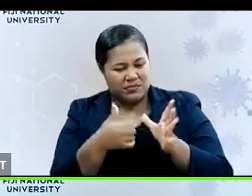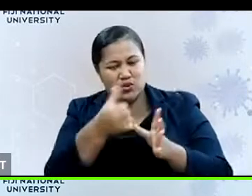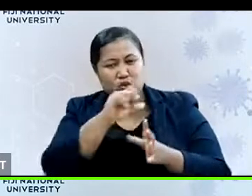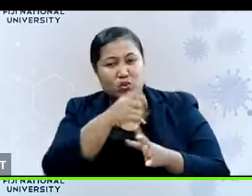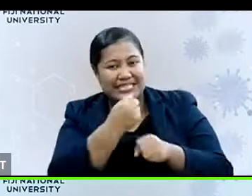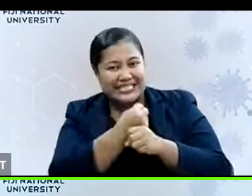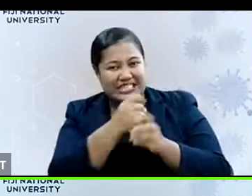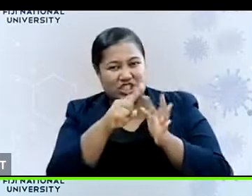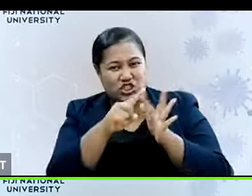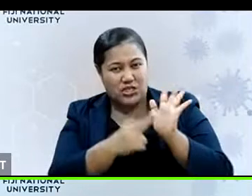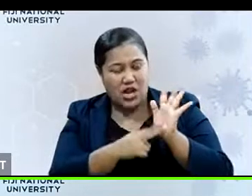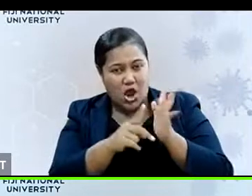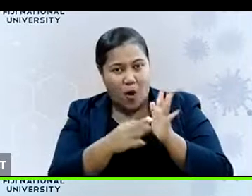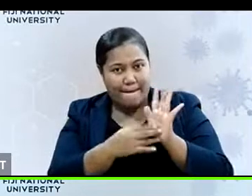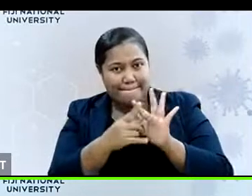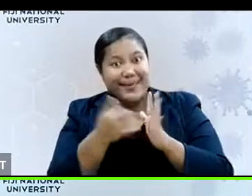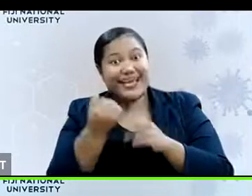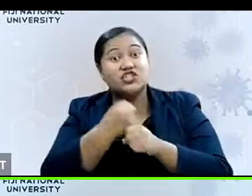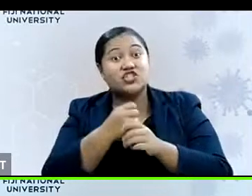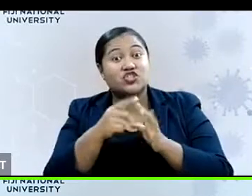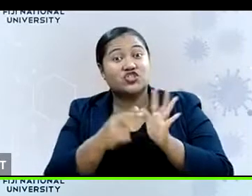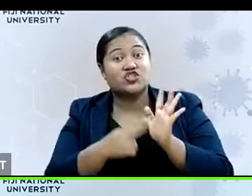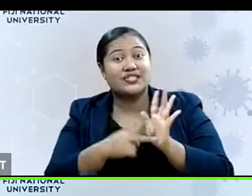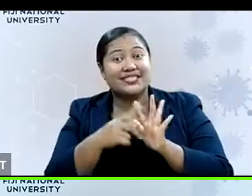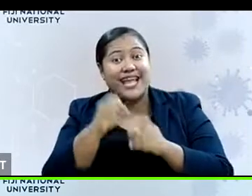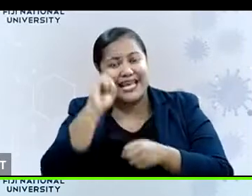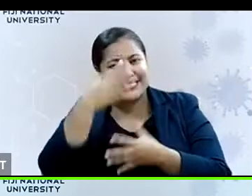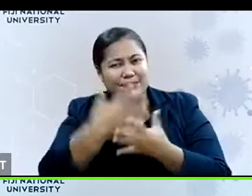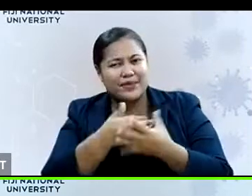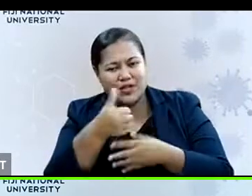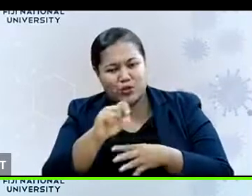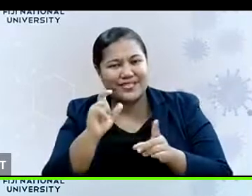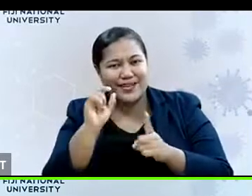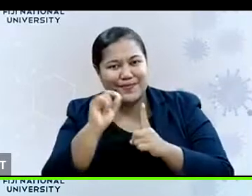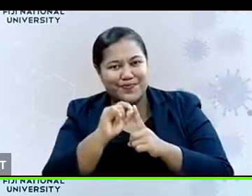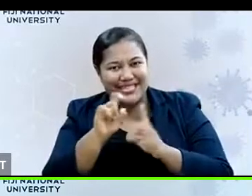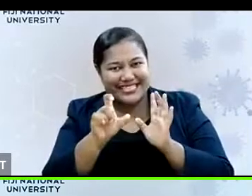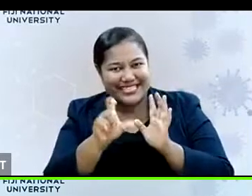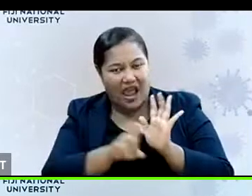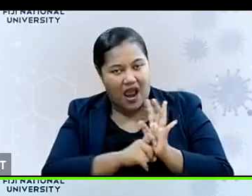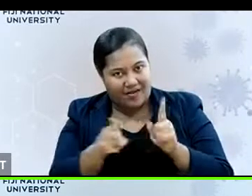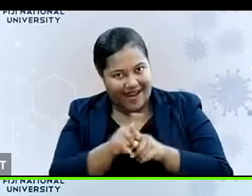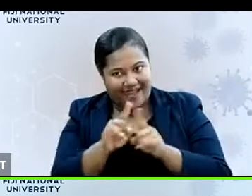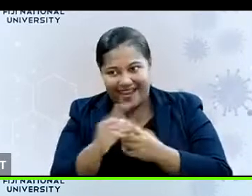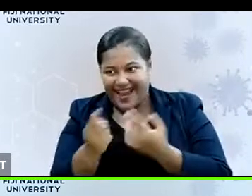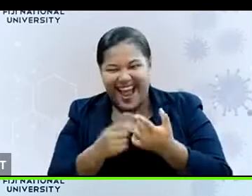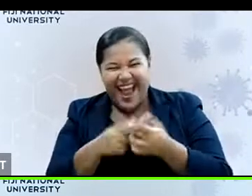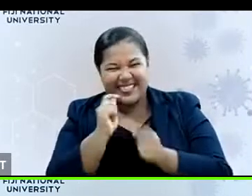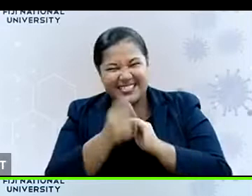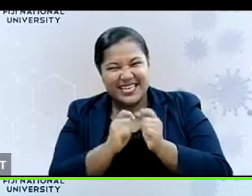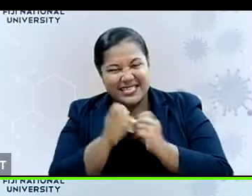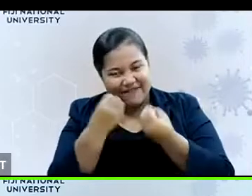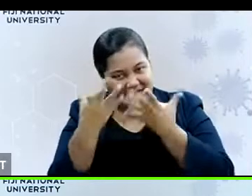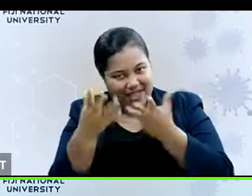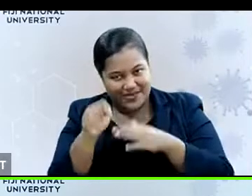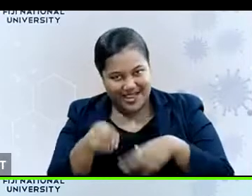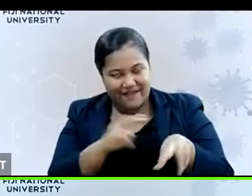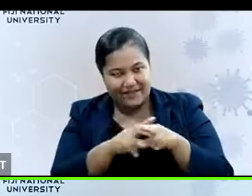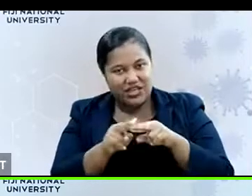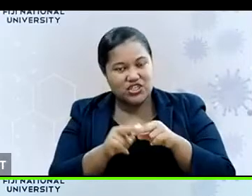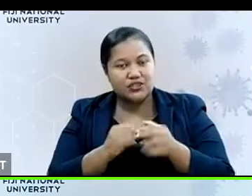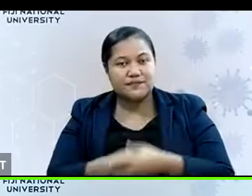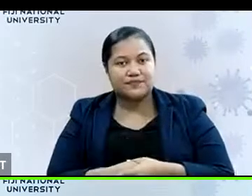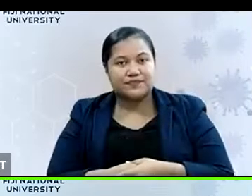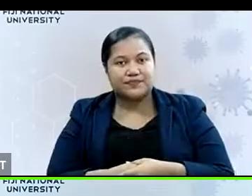And the Gene Expert's using RT-PCR, just like the other tests that are available in Fiji. Now, these